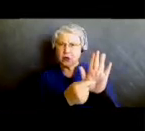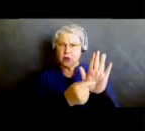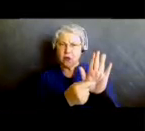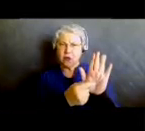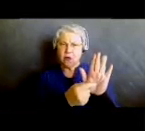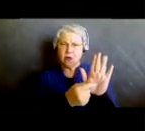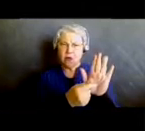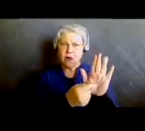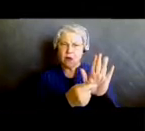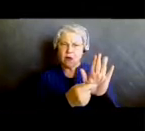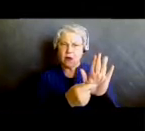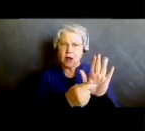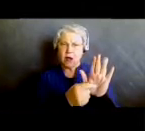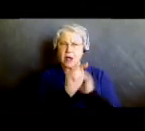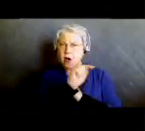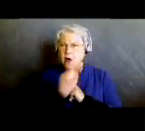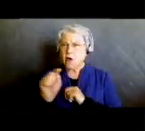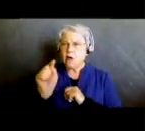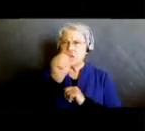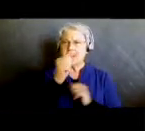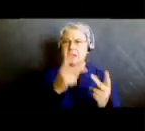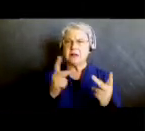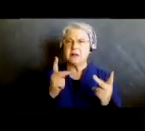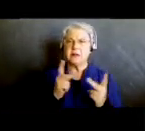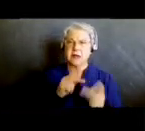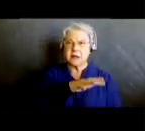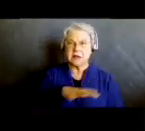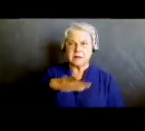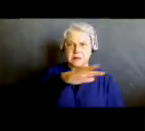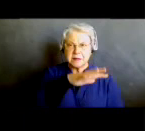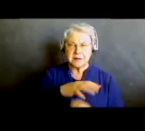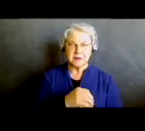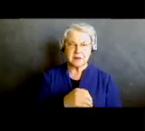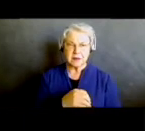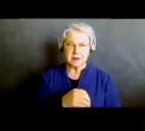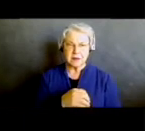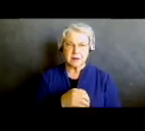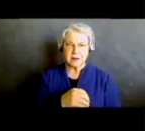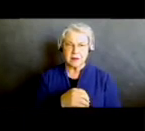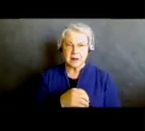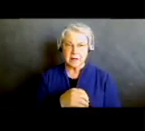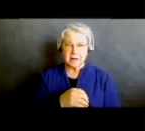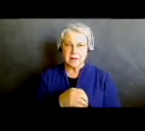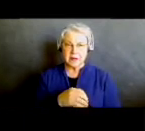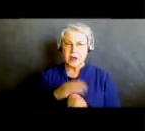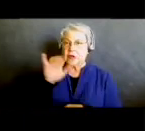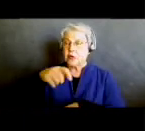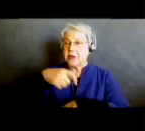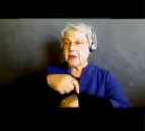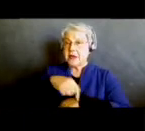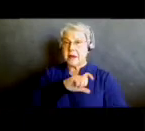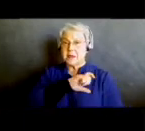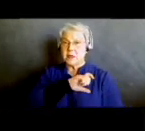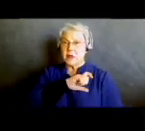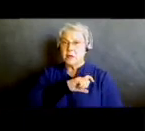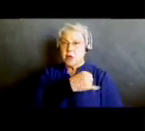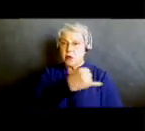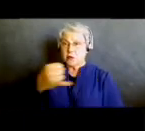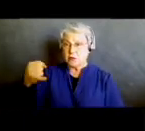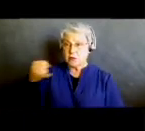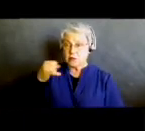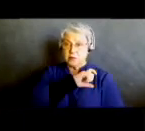of these places. So at the time the Border Patrol issued the 1994 strategic